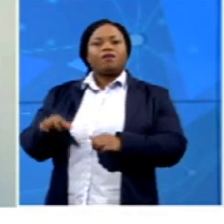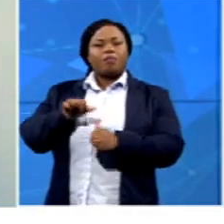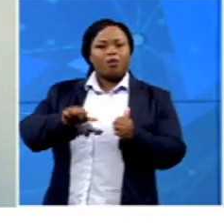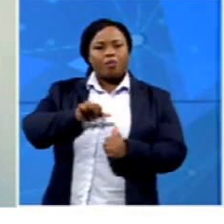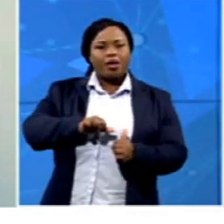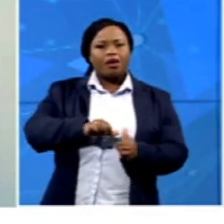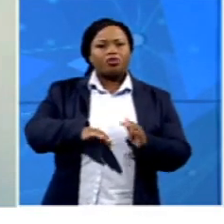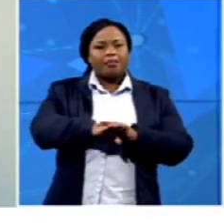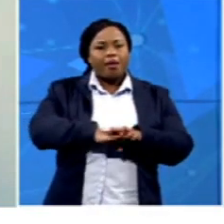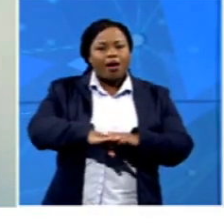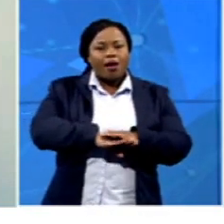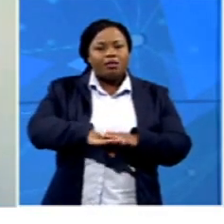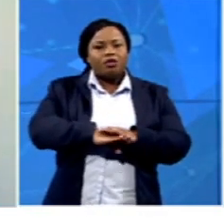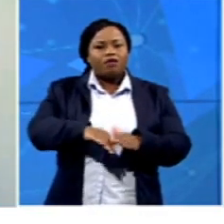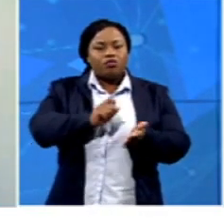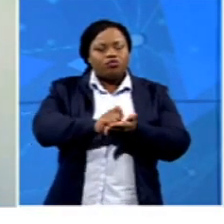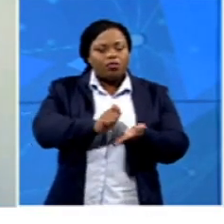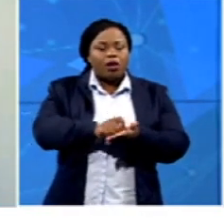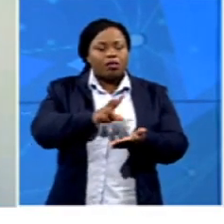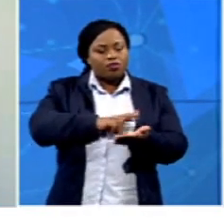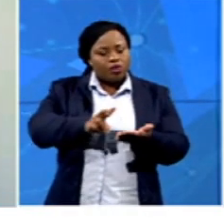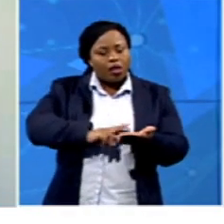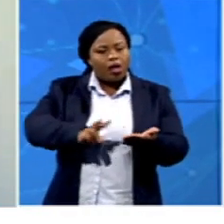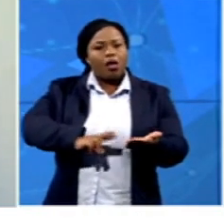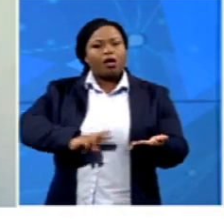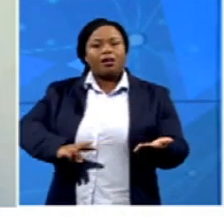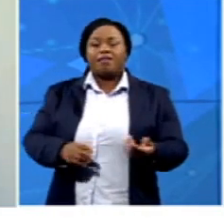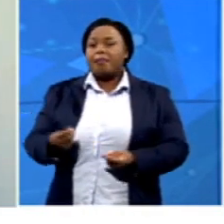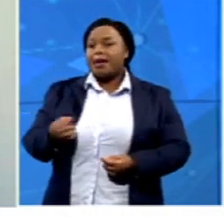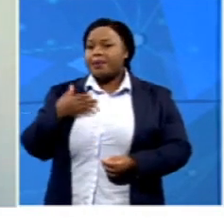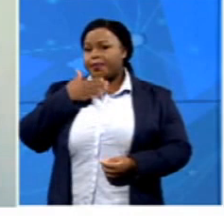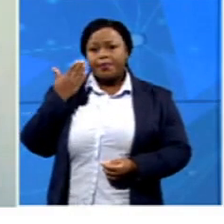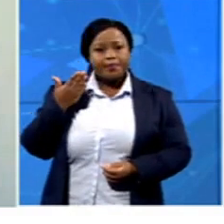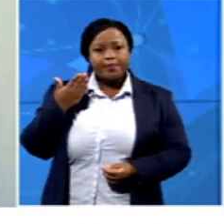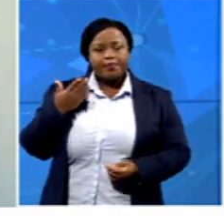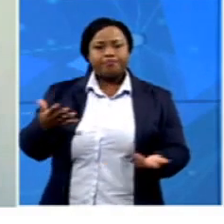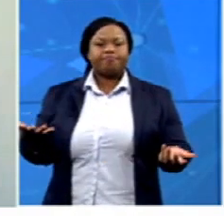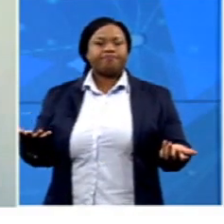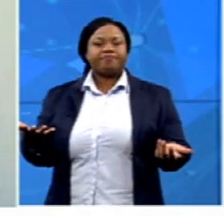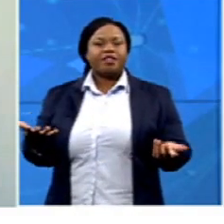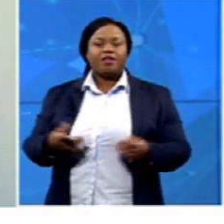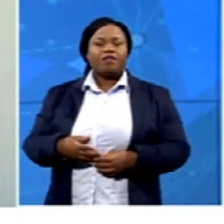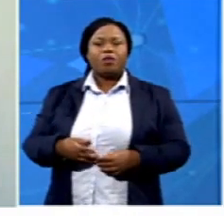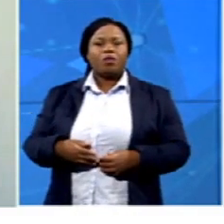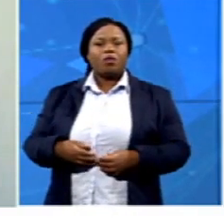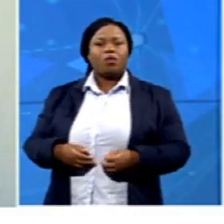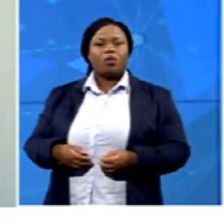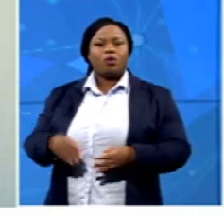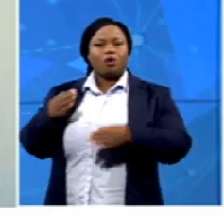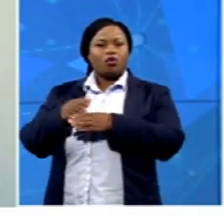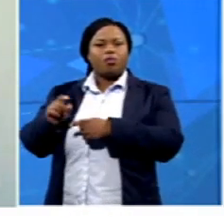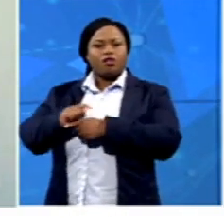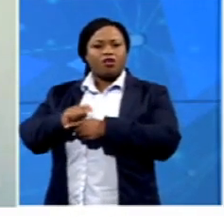beginning of reading and writing. And if we don't have money to get an occupational therapist